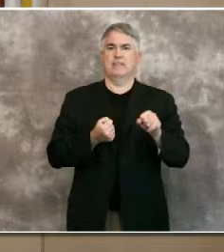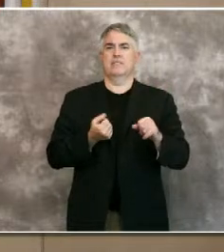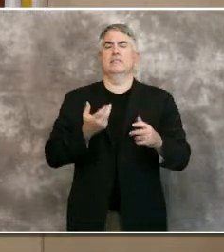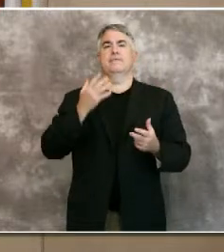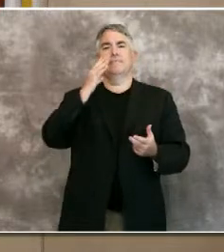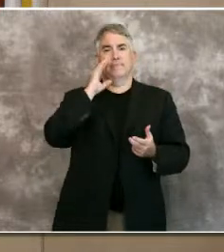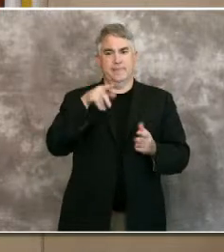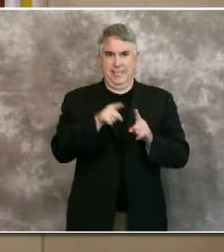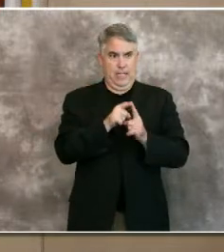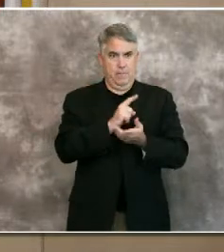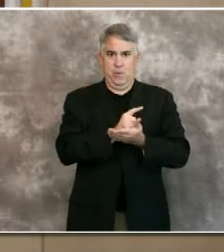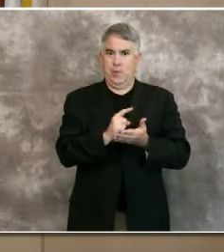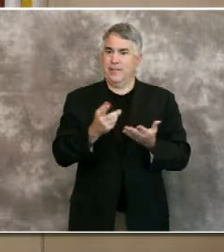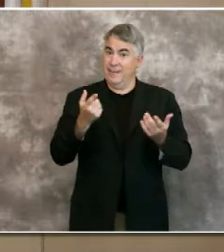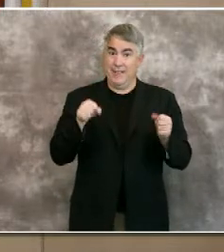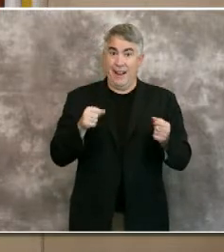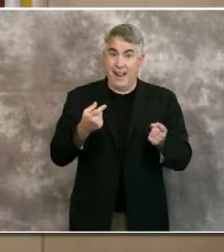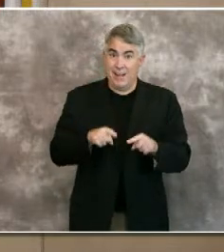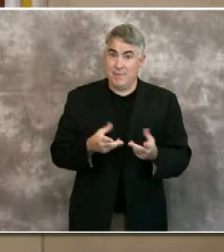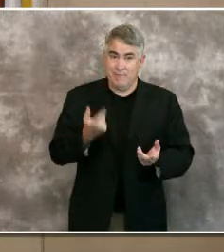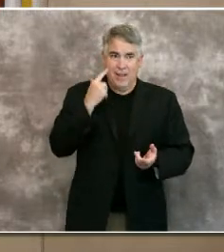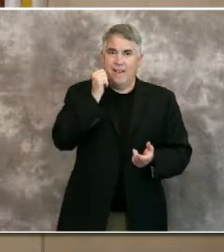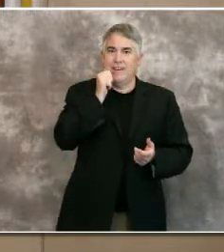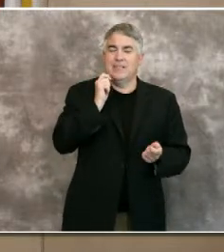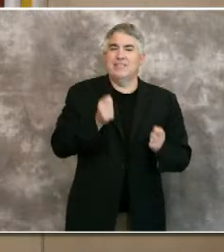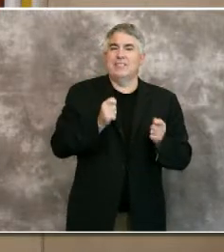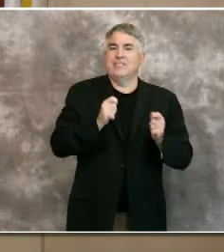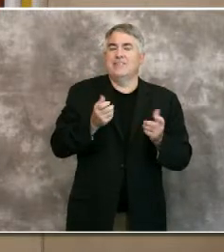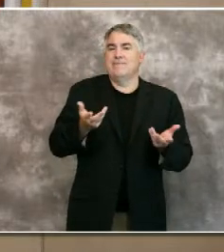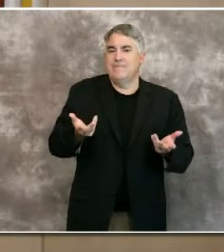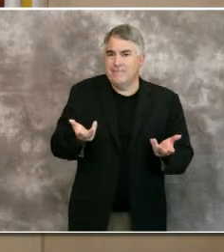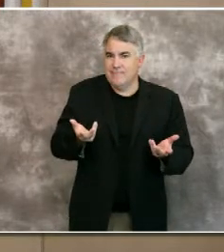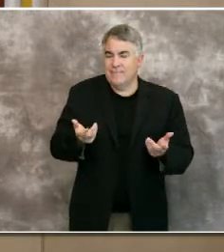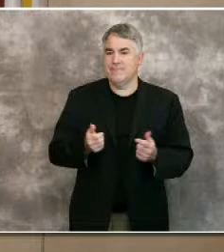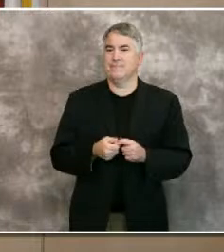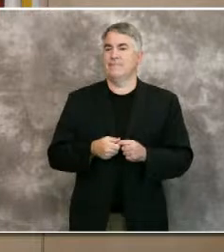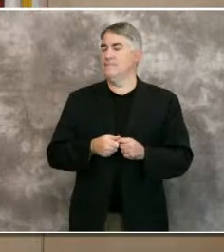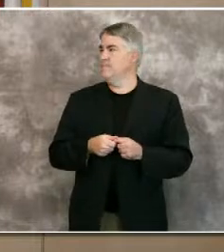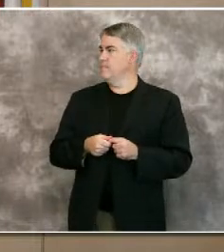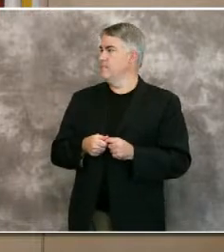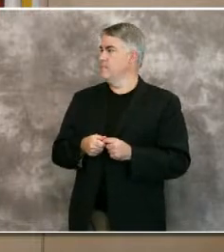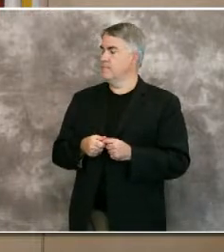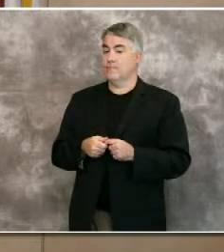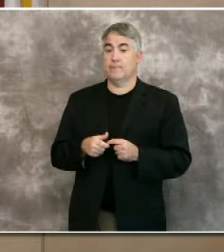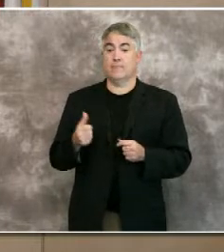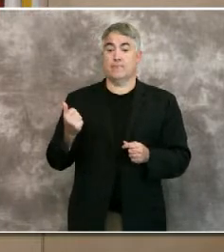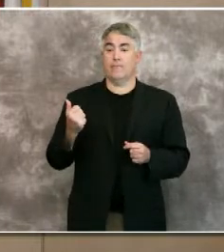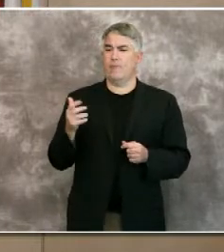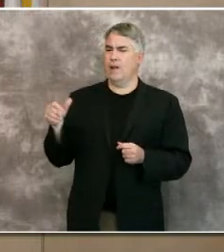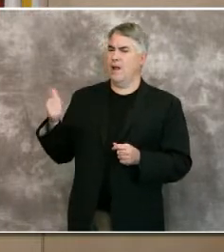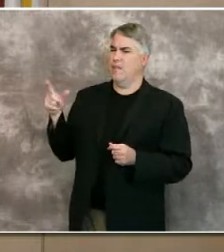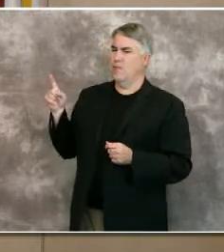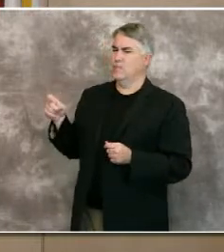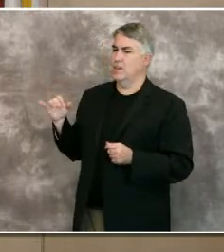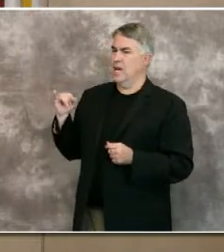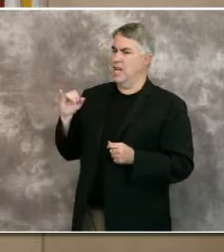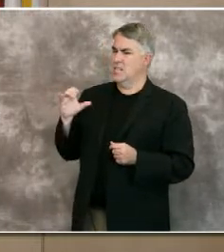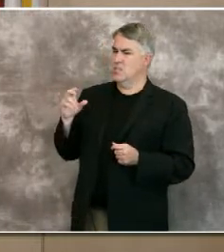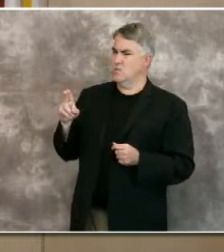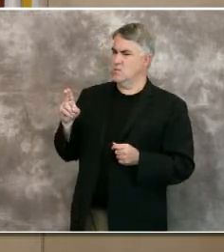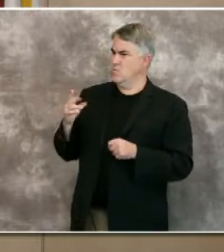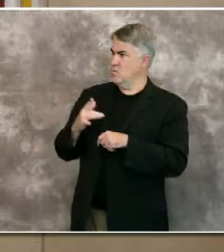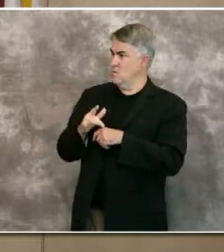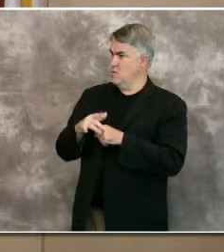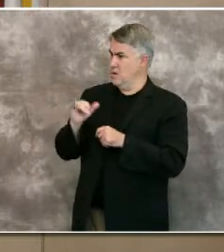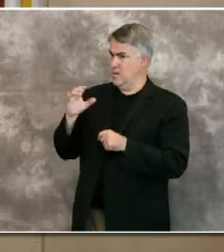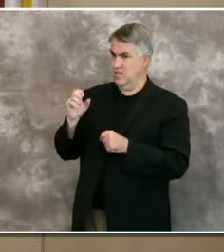form was submitted. And what was the other one that you talked about? It was the ICU beds from 30 Yeah, to 20. that